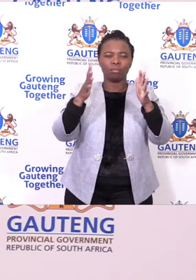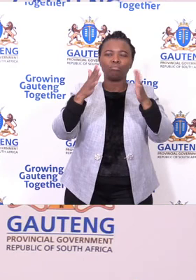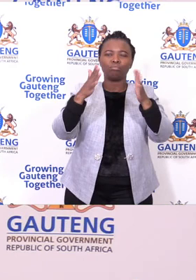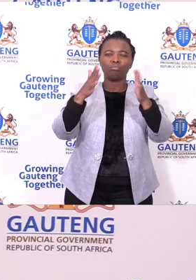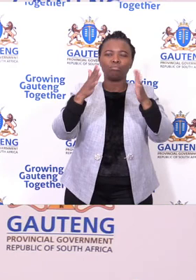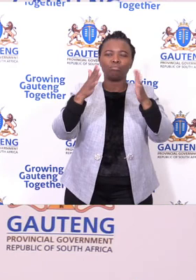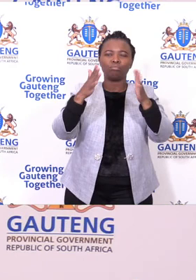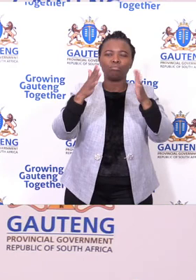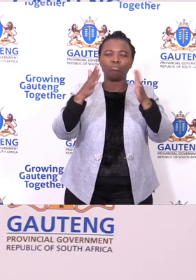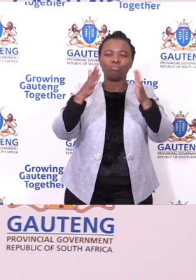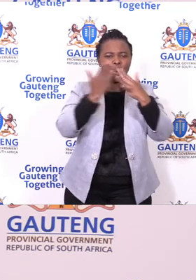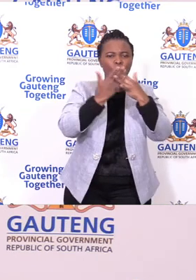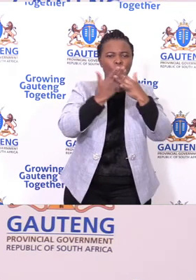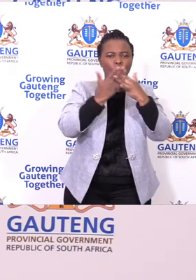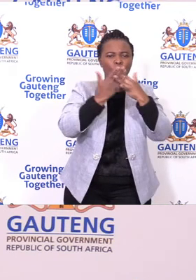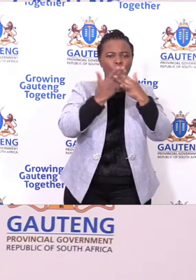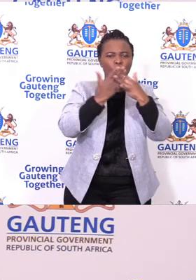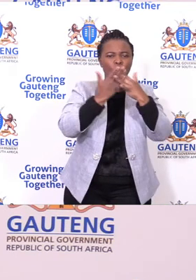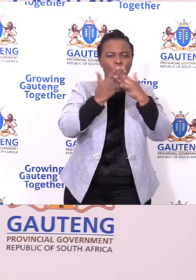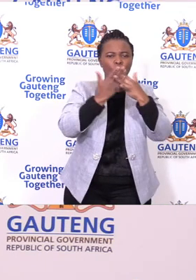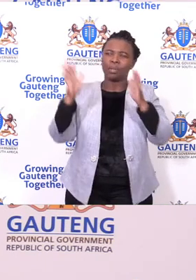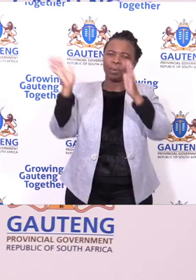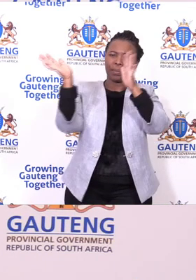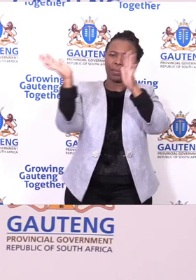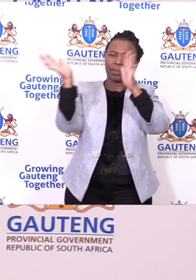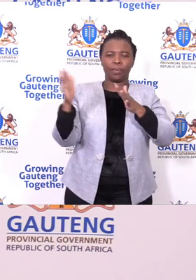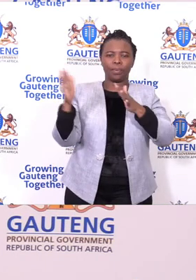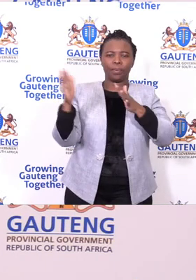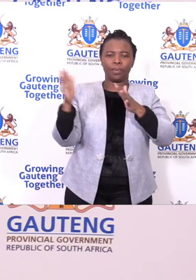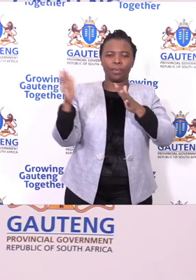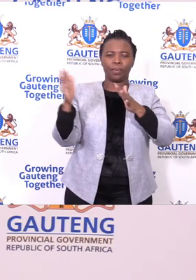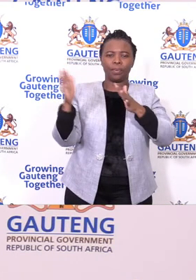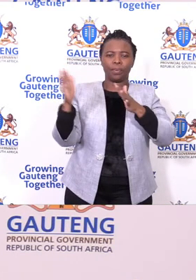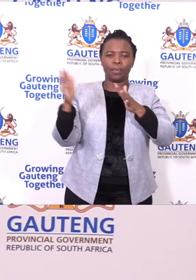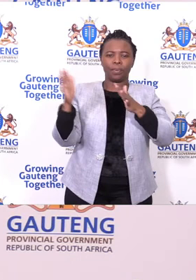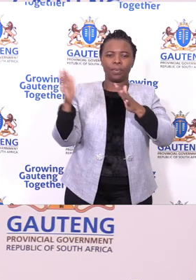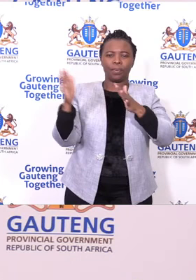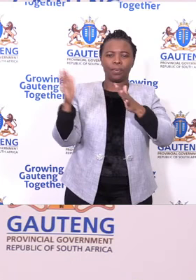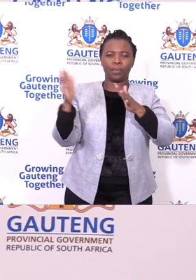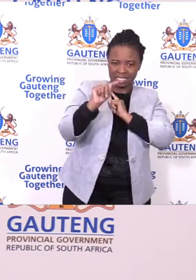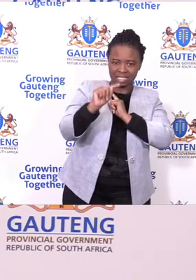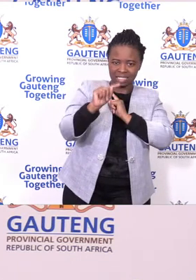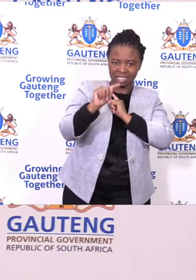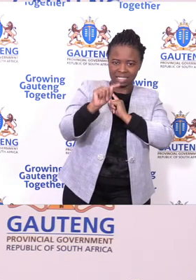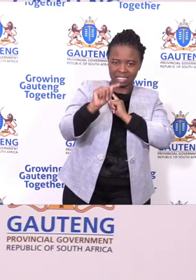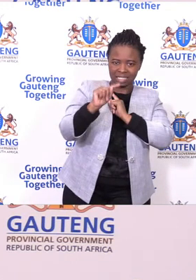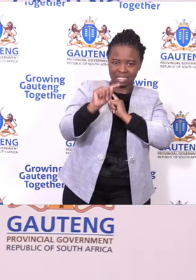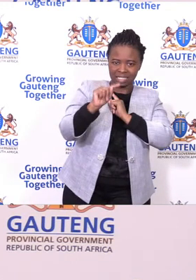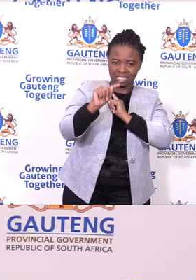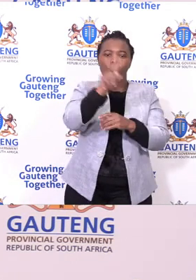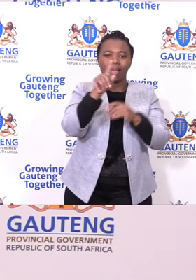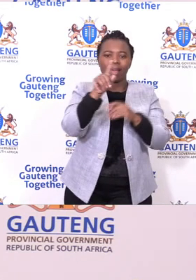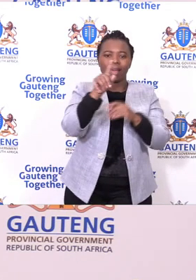that we find ourselves in, maintain some form of social distancing, which also includes wearing a